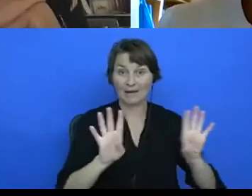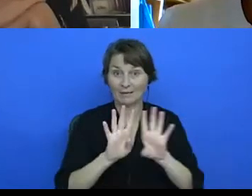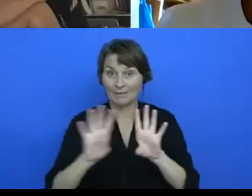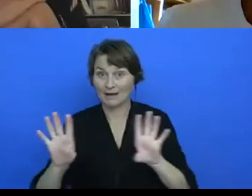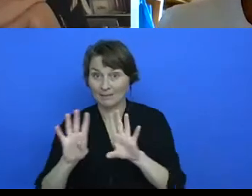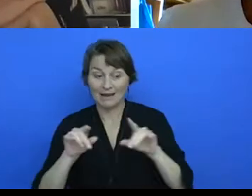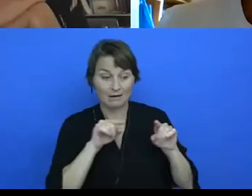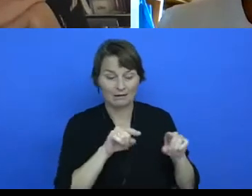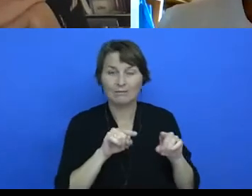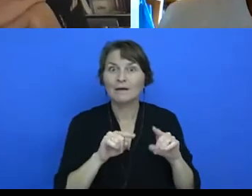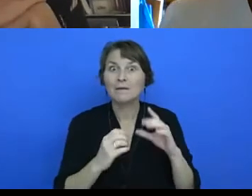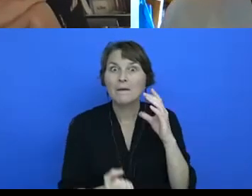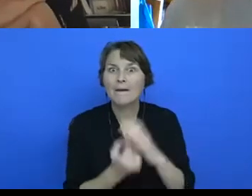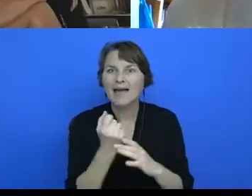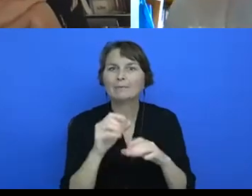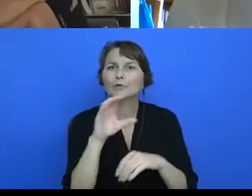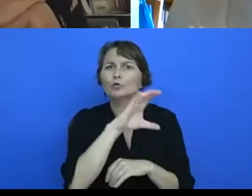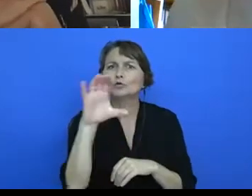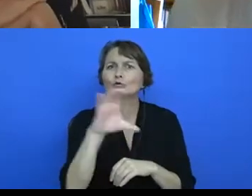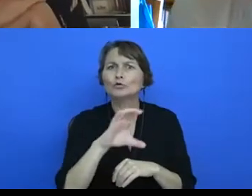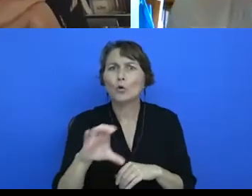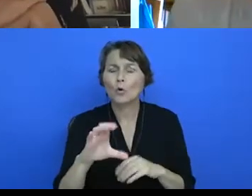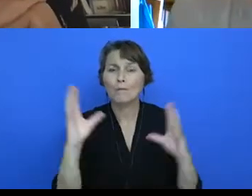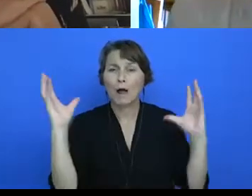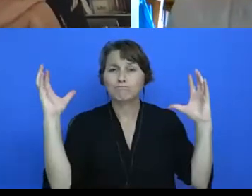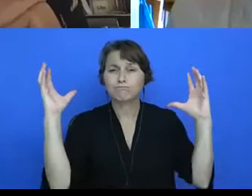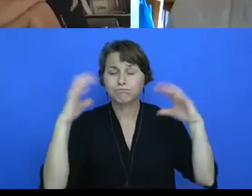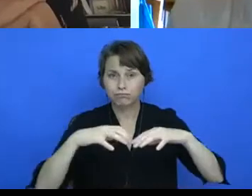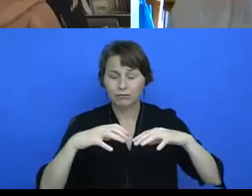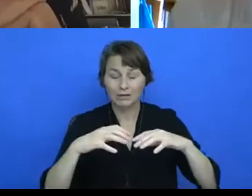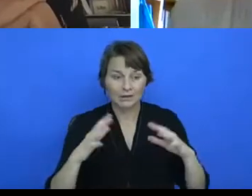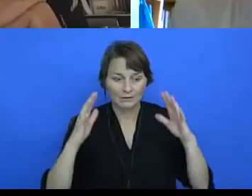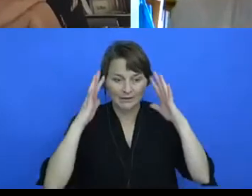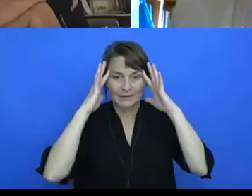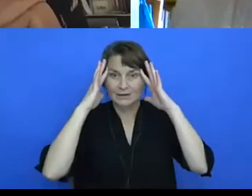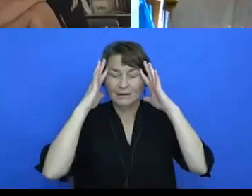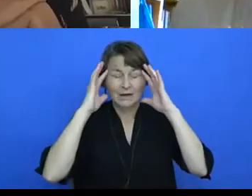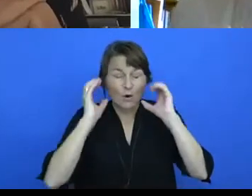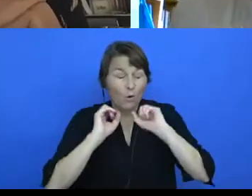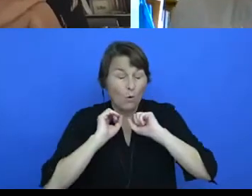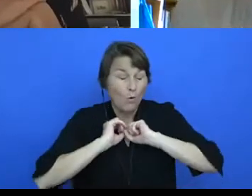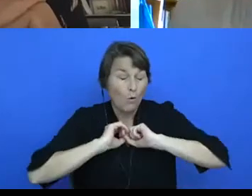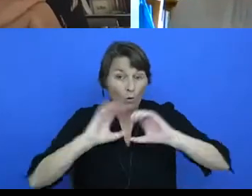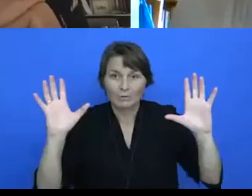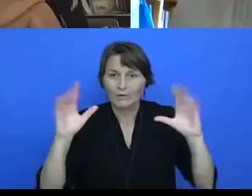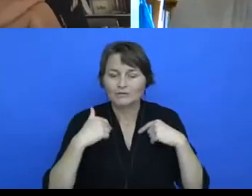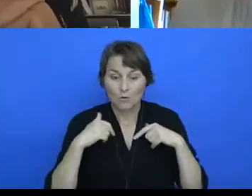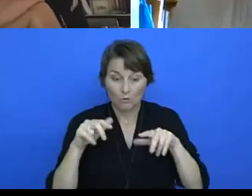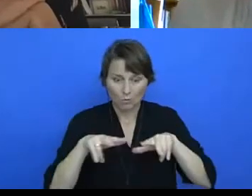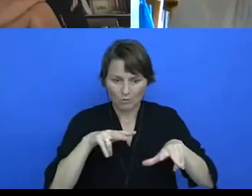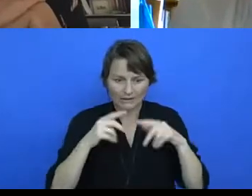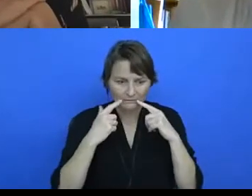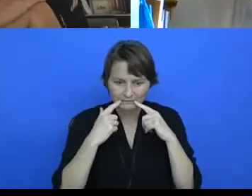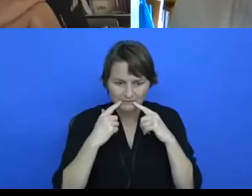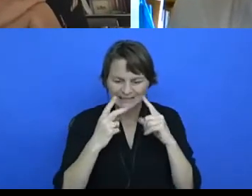crashed. That was quite horrible for us from the conference organizer side, because it's like literally like seeing like your conference